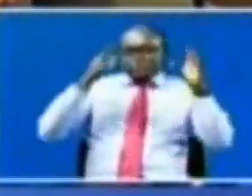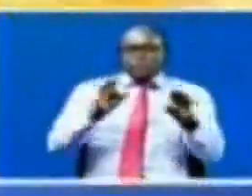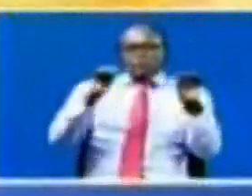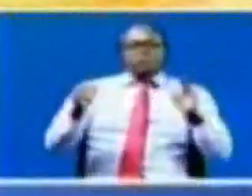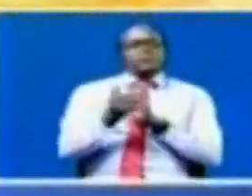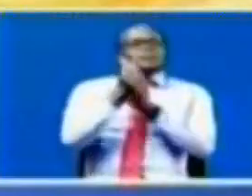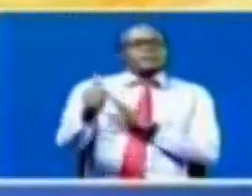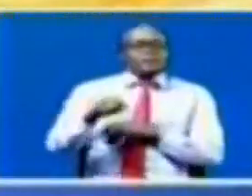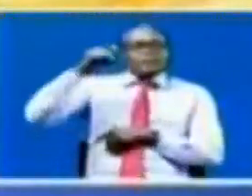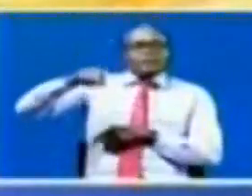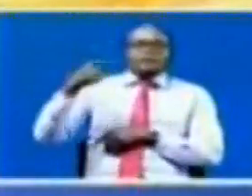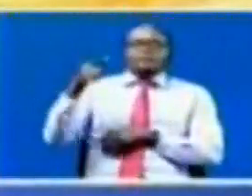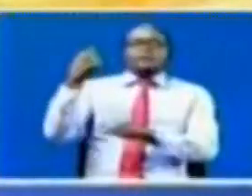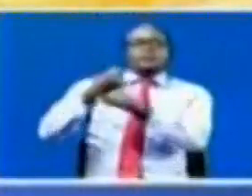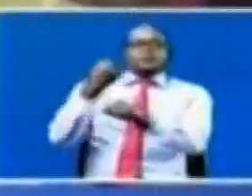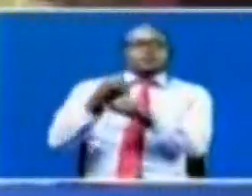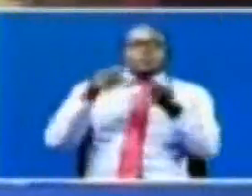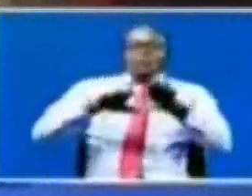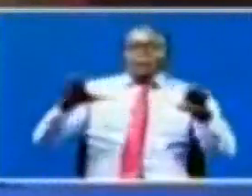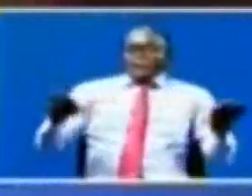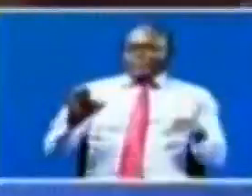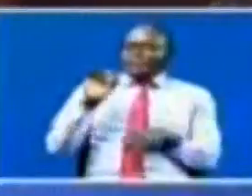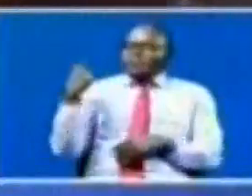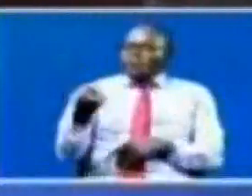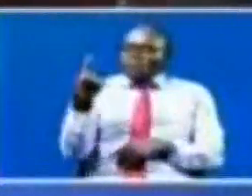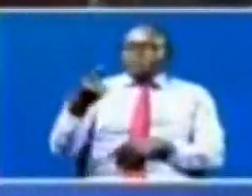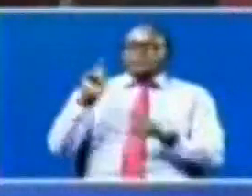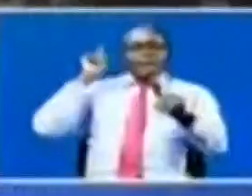skills necessary for job market, and that it was only